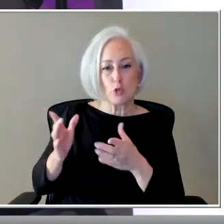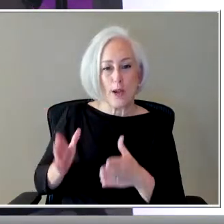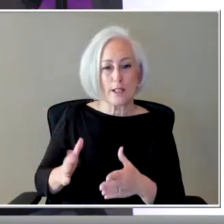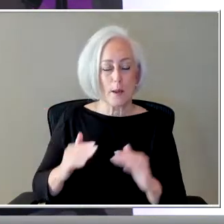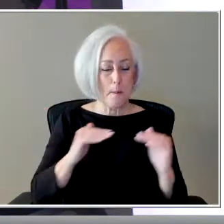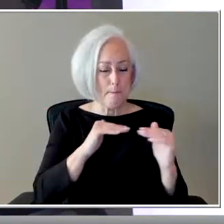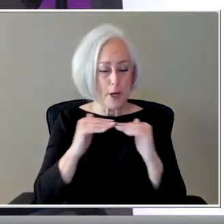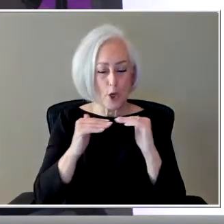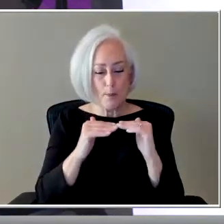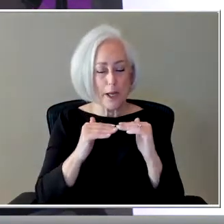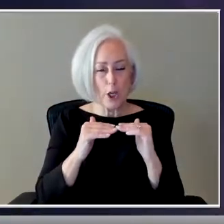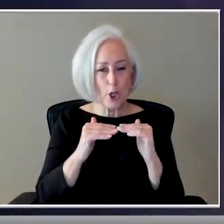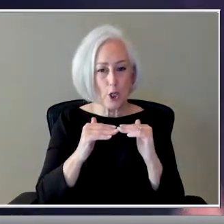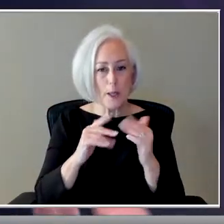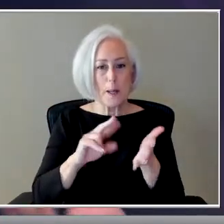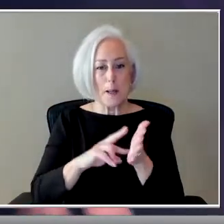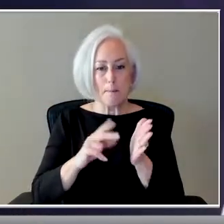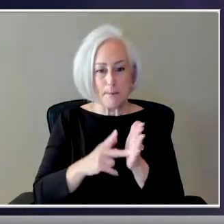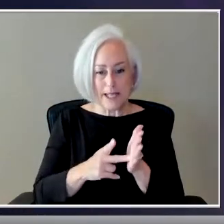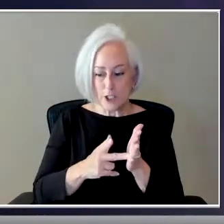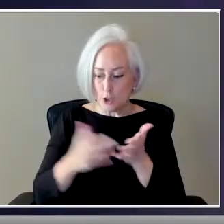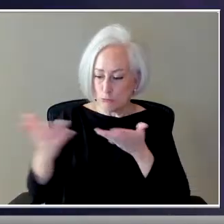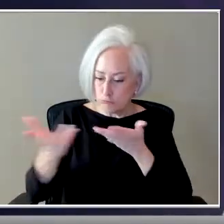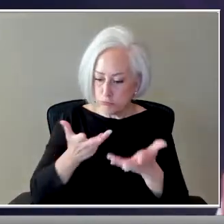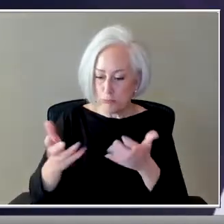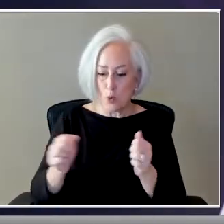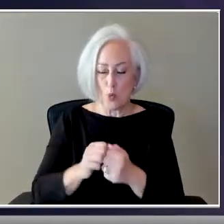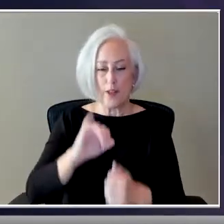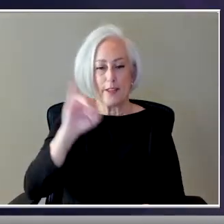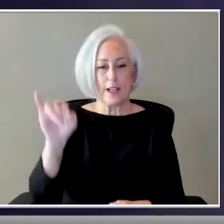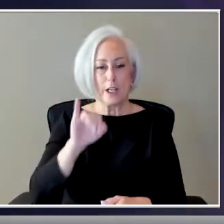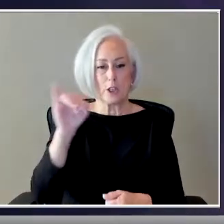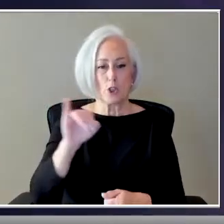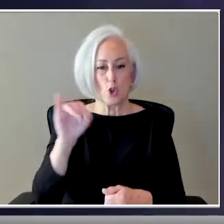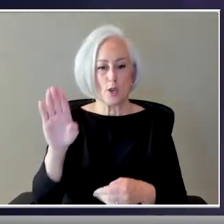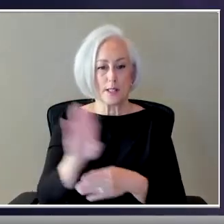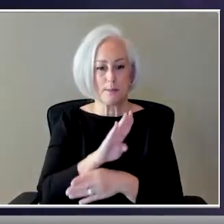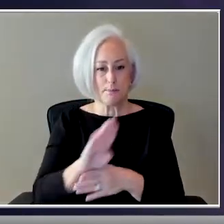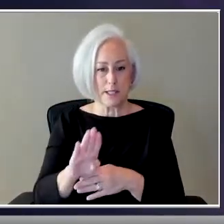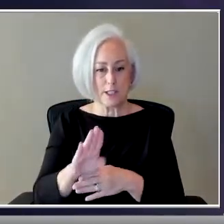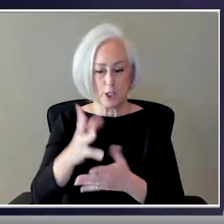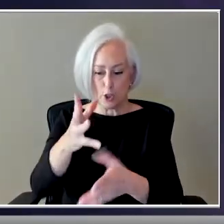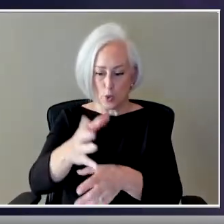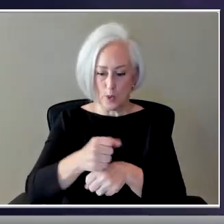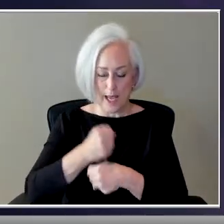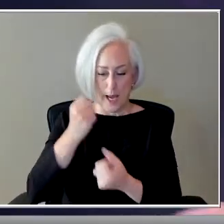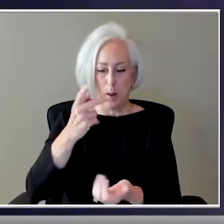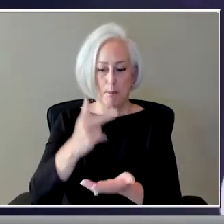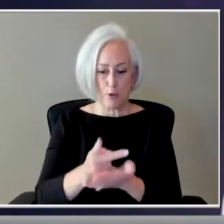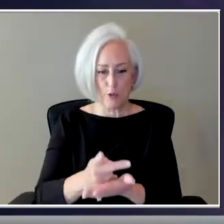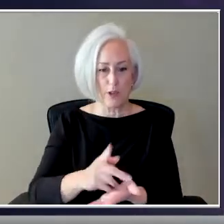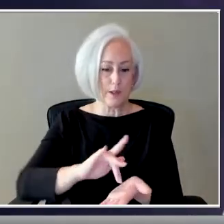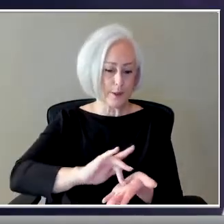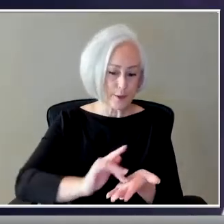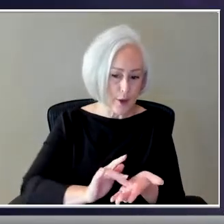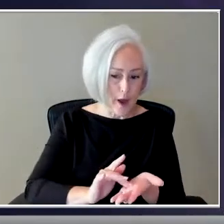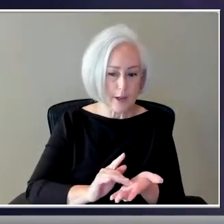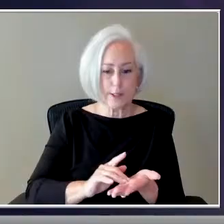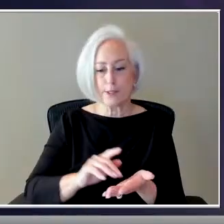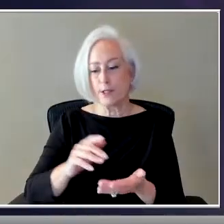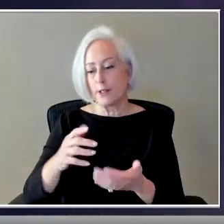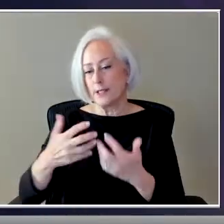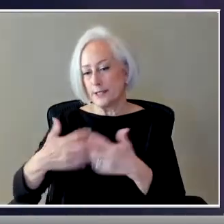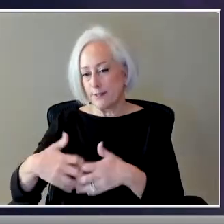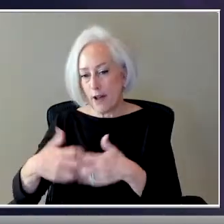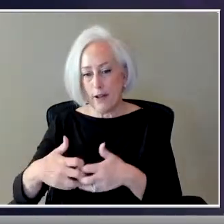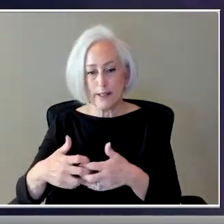to deal with an insurance company to get approval for something, a device, drug, whatever, procedure, and you have to talk to their medical expert.